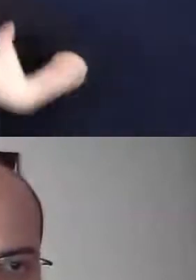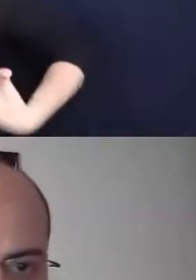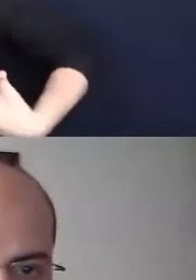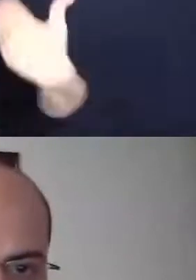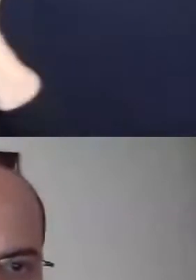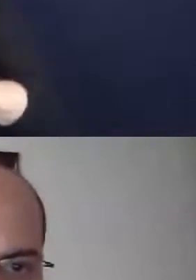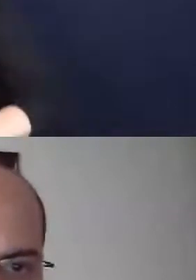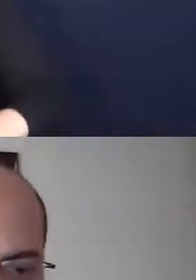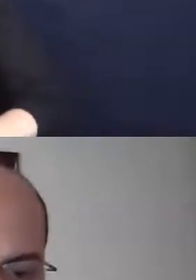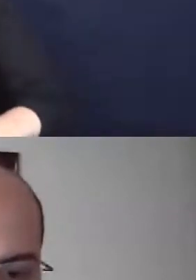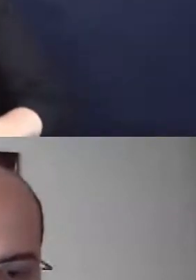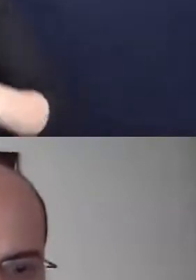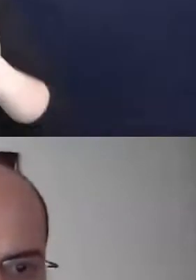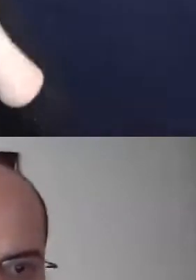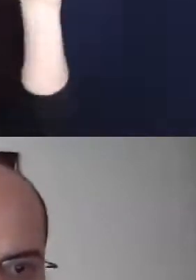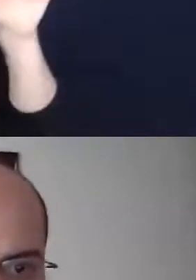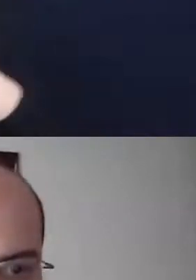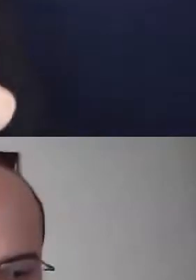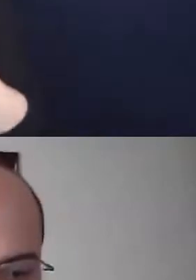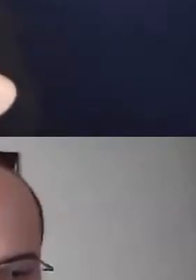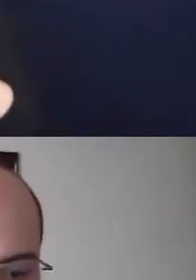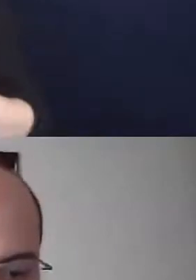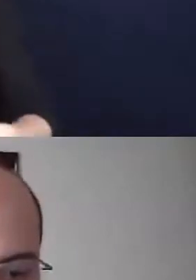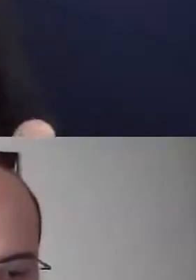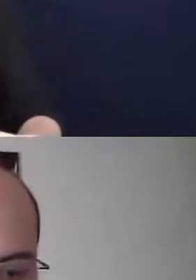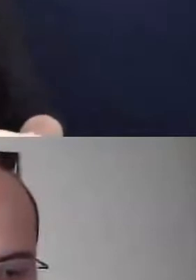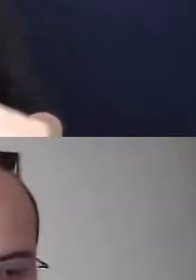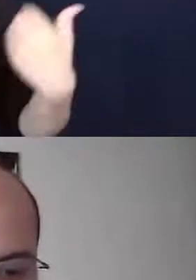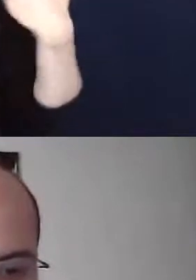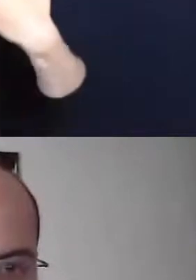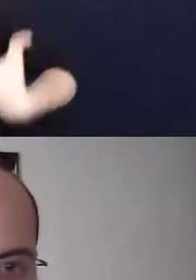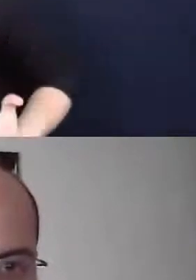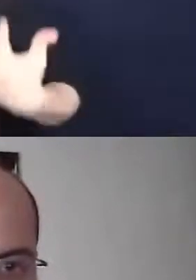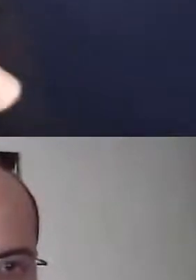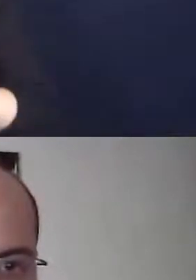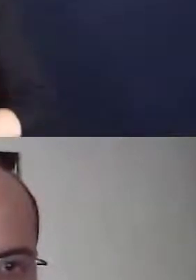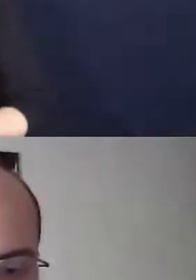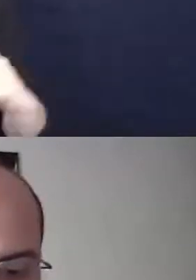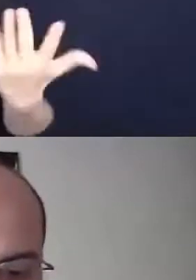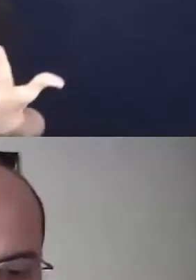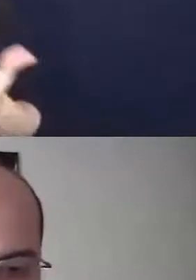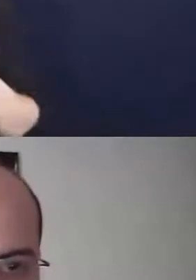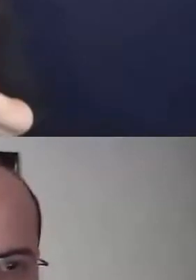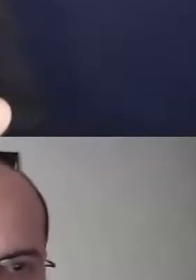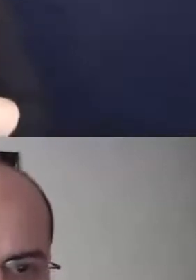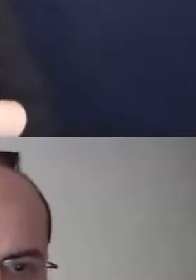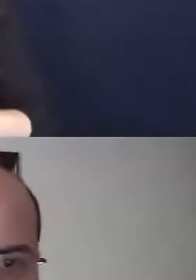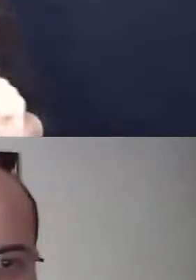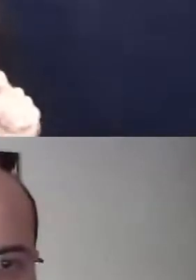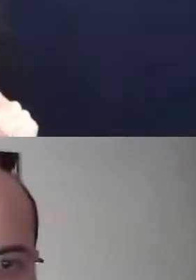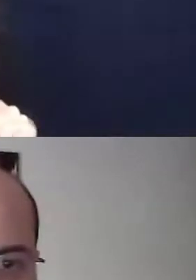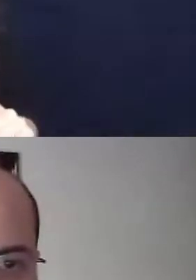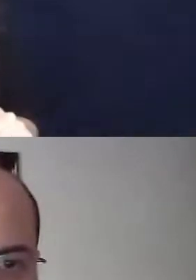is very clearly designed for a man. And how does that affect the fit if, say, women want to wear it? Not just in terms of the